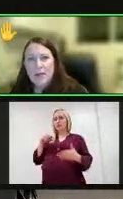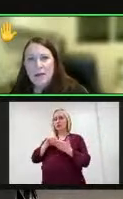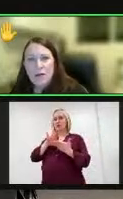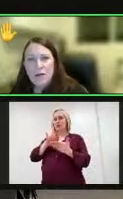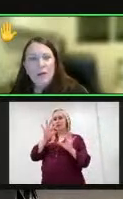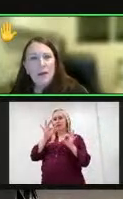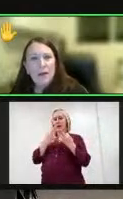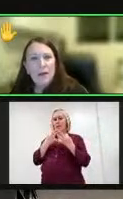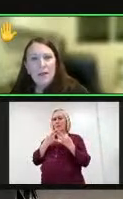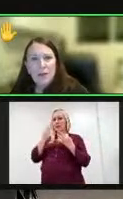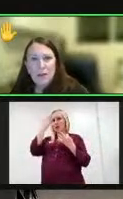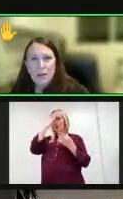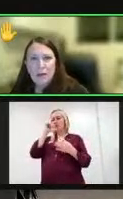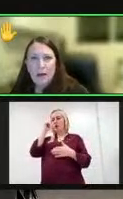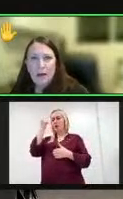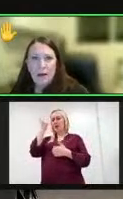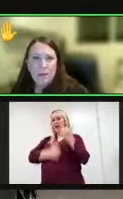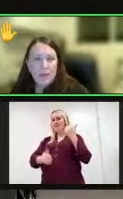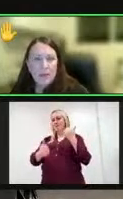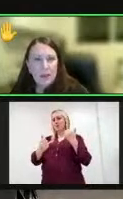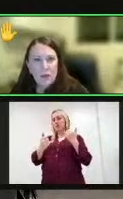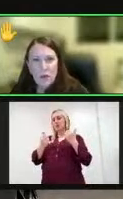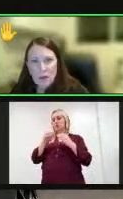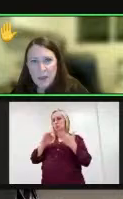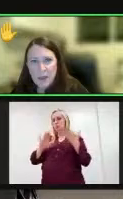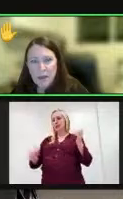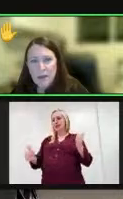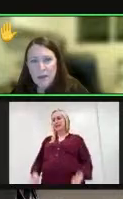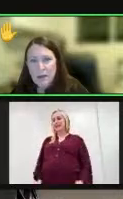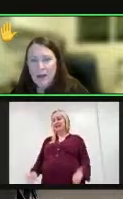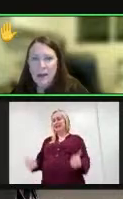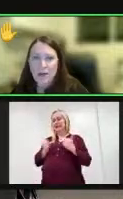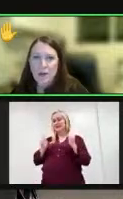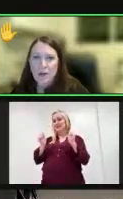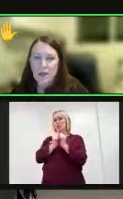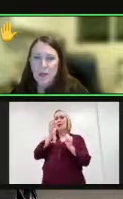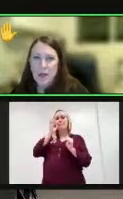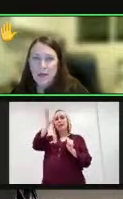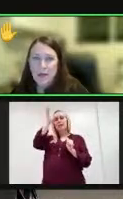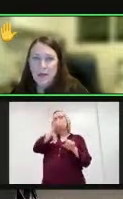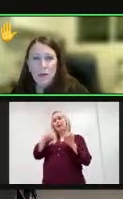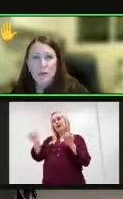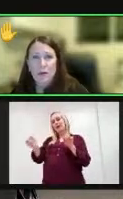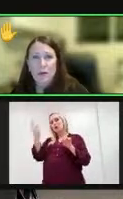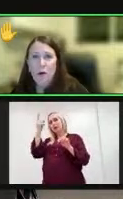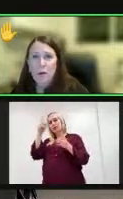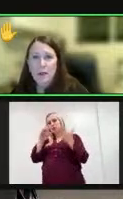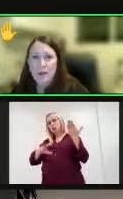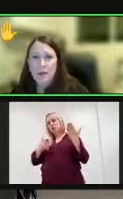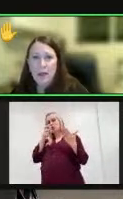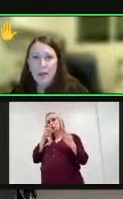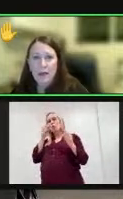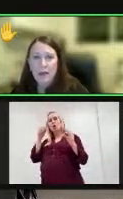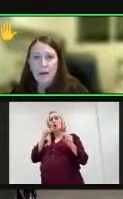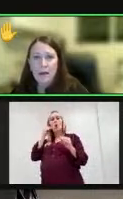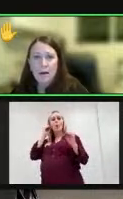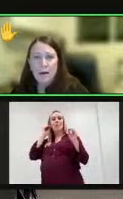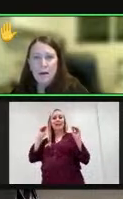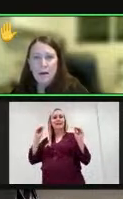there because I know not every student lives with their parents. And I also understand we have some students that are homeless,